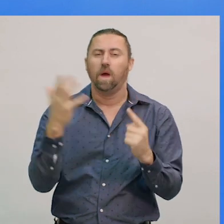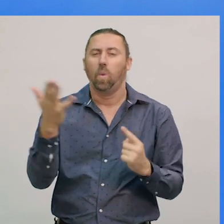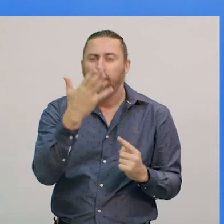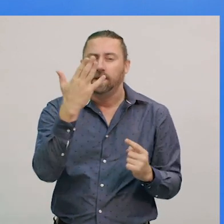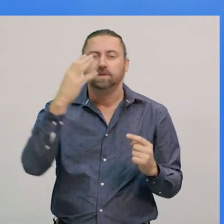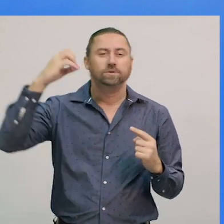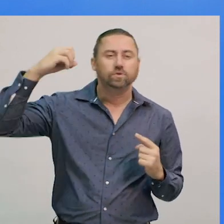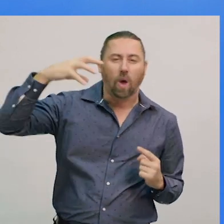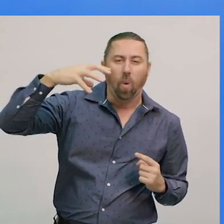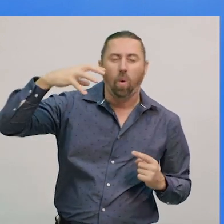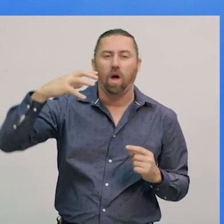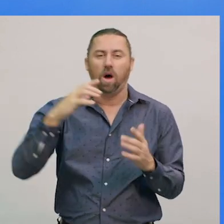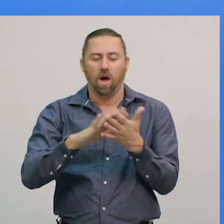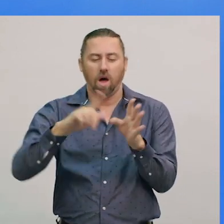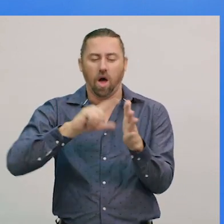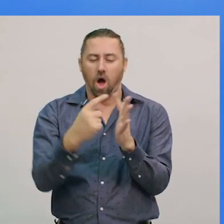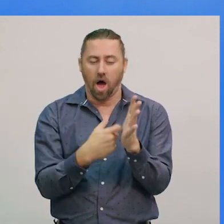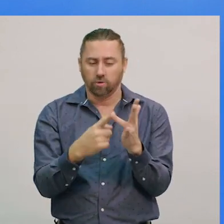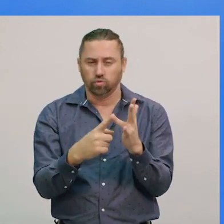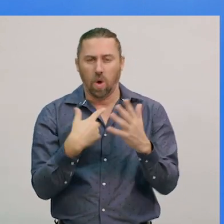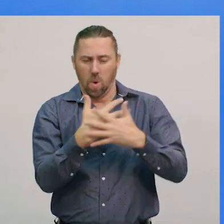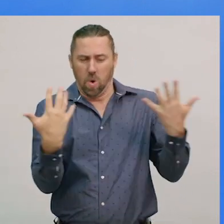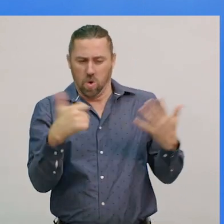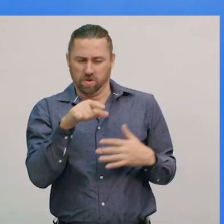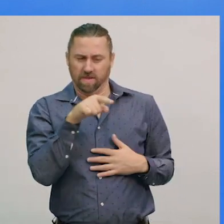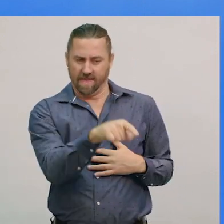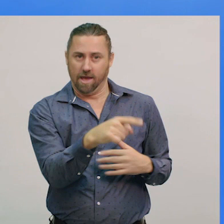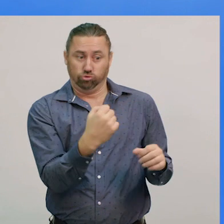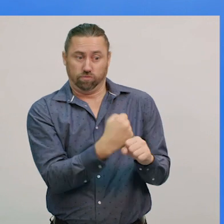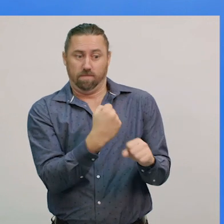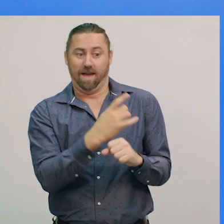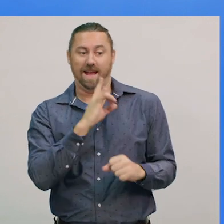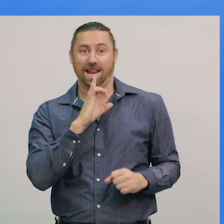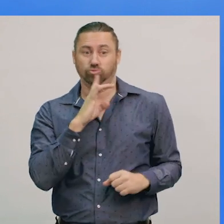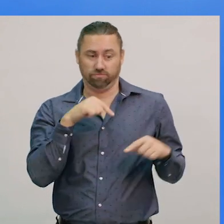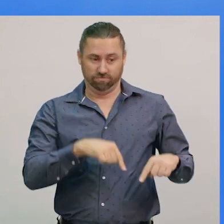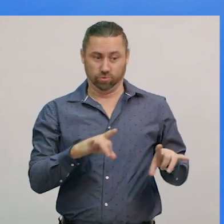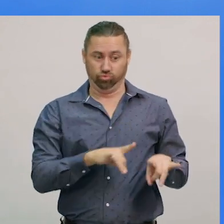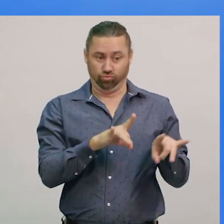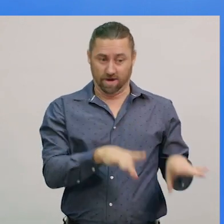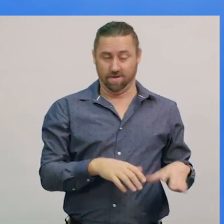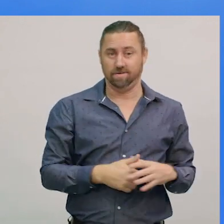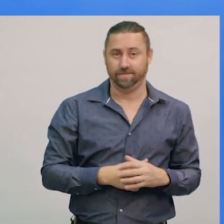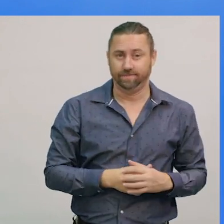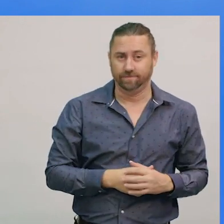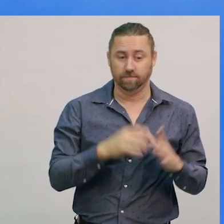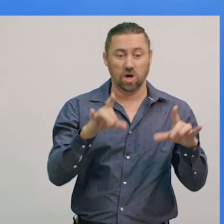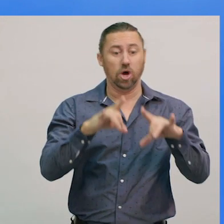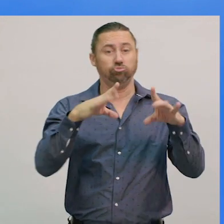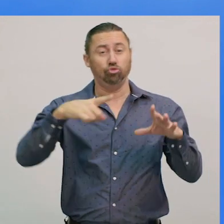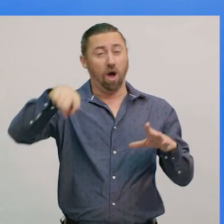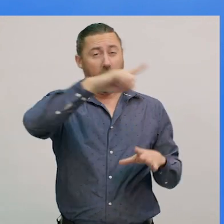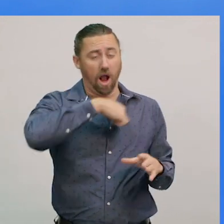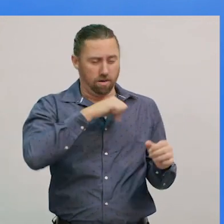and hydro are the most common sources of energy use to generate electricity in Australia. Australians are